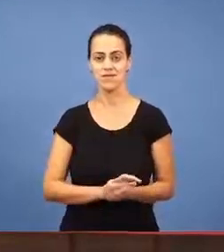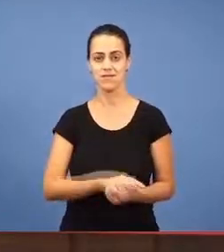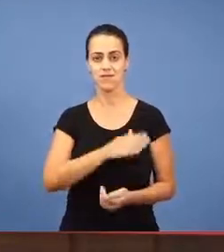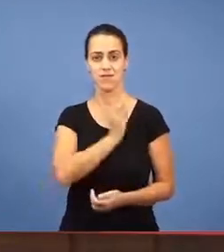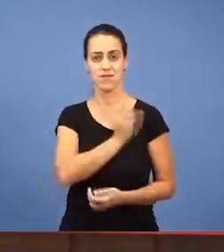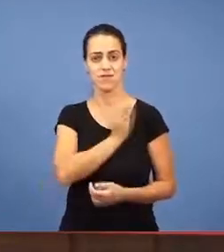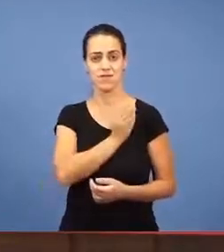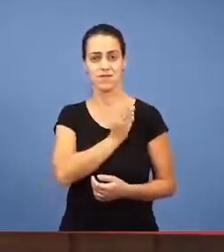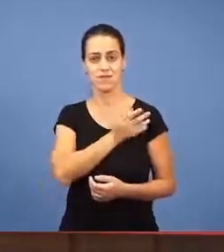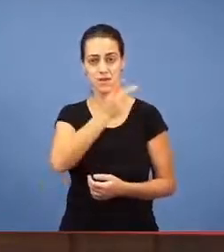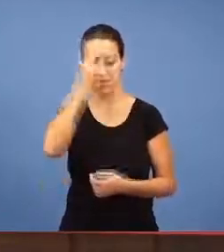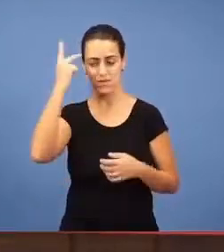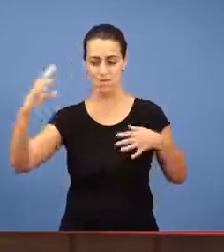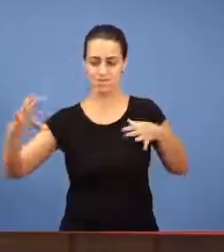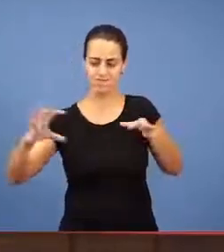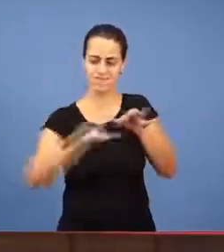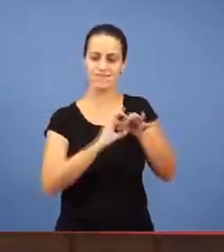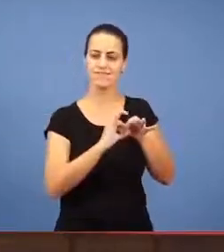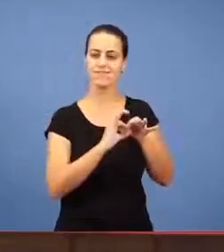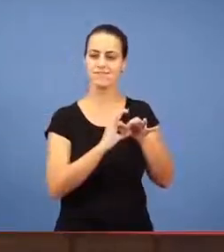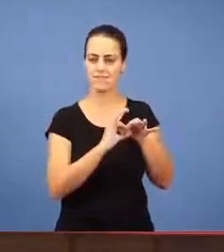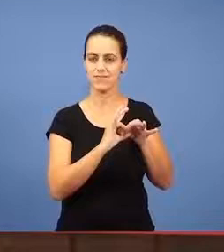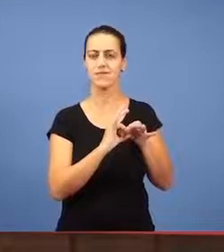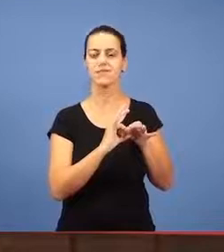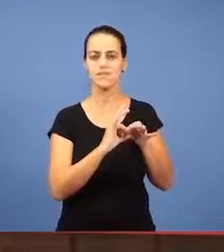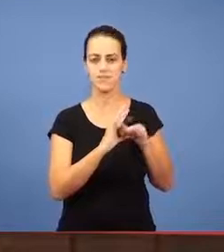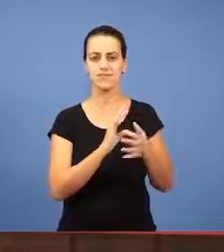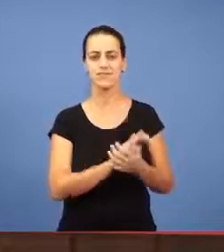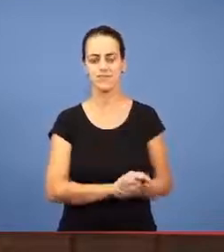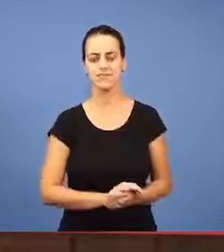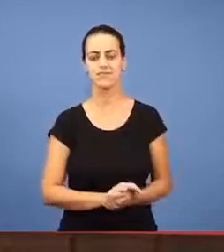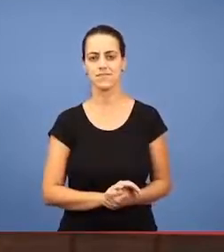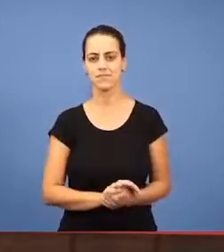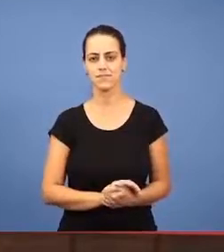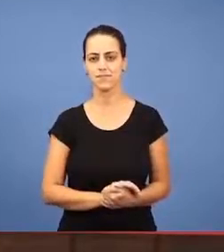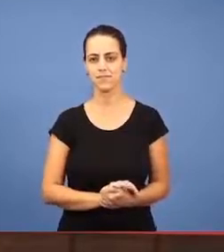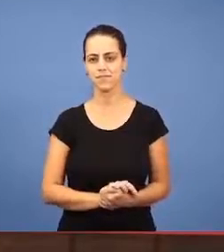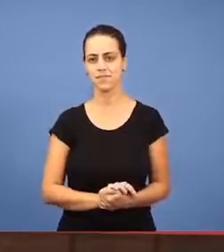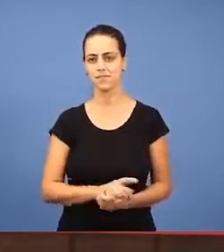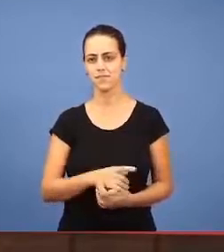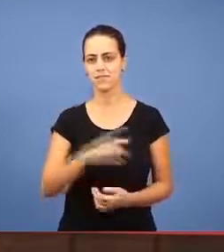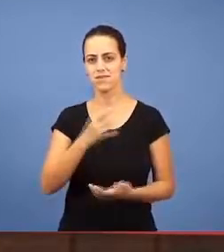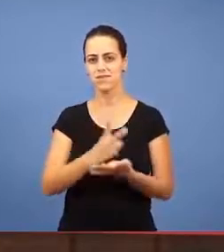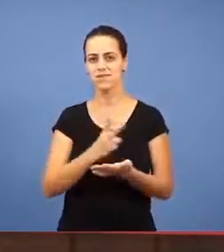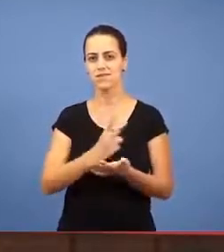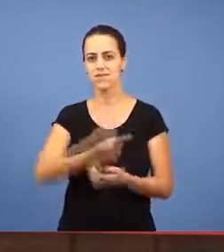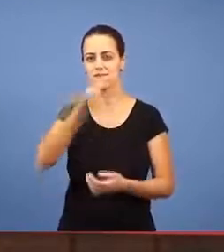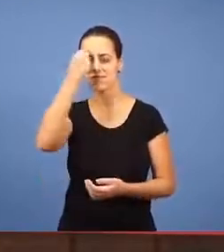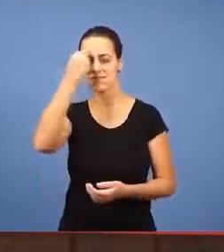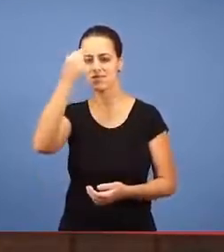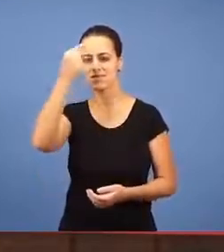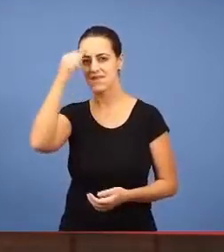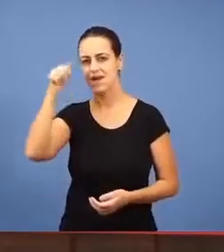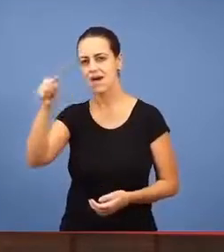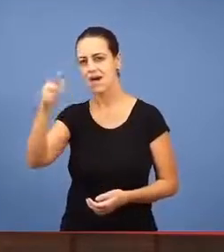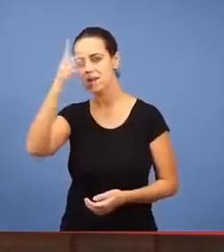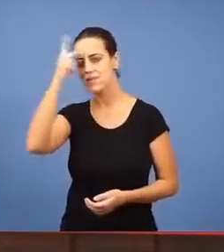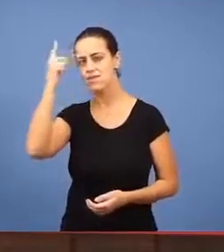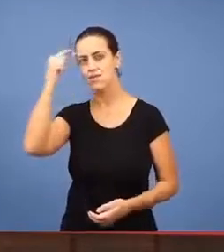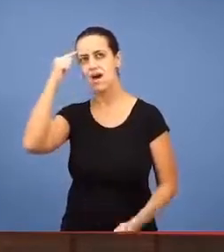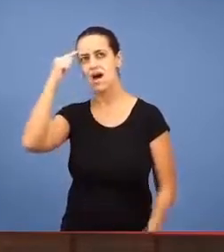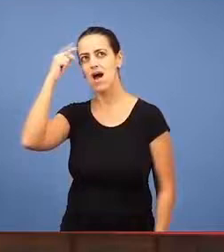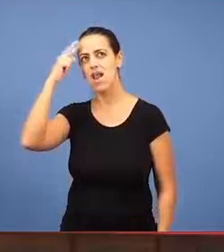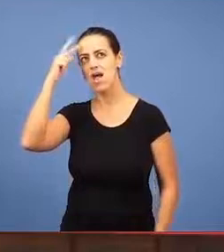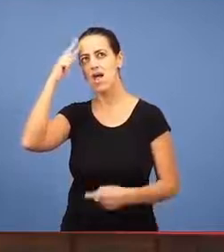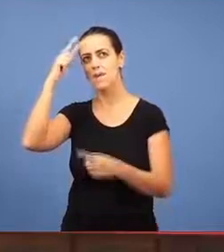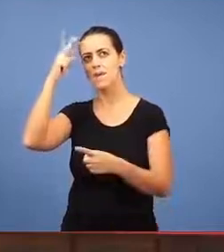our hearts attached to our brethren, our feelings are geared towards them. That's the moment